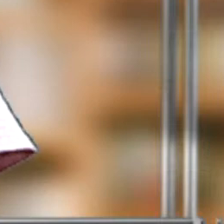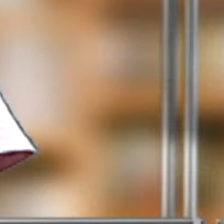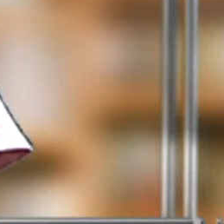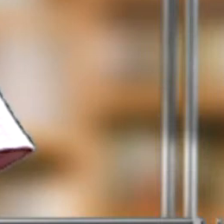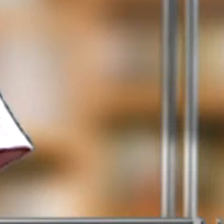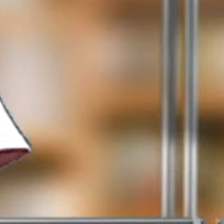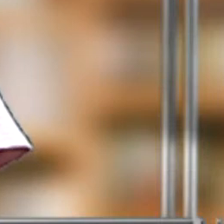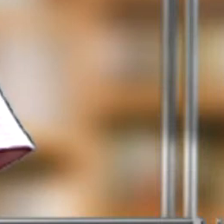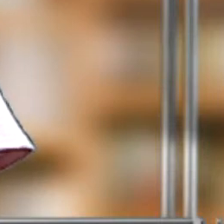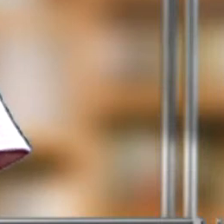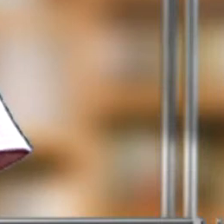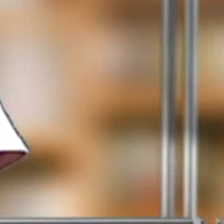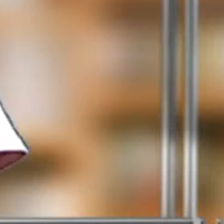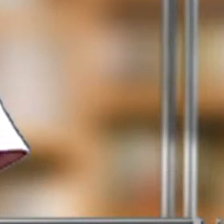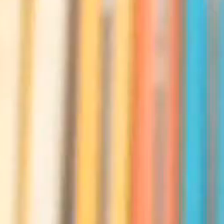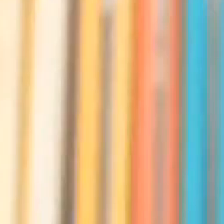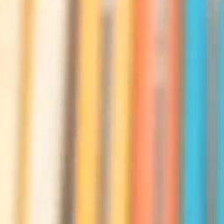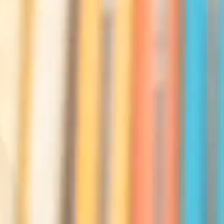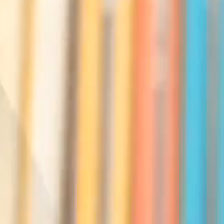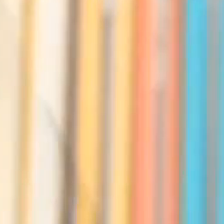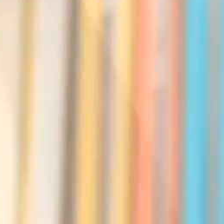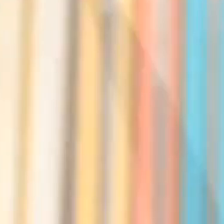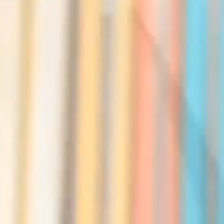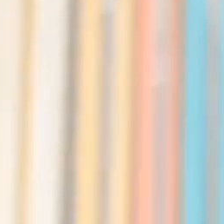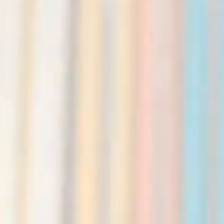back after this infomercial.